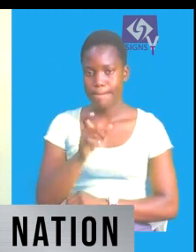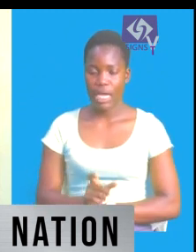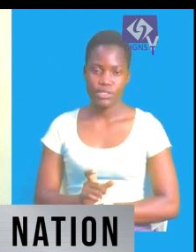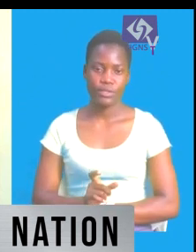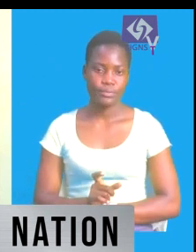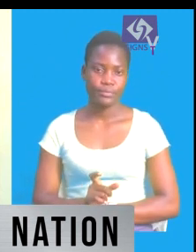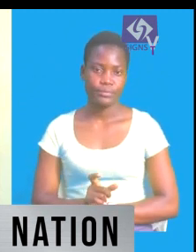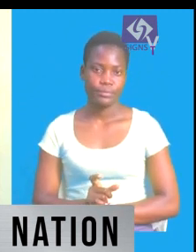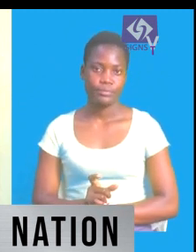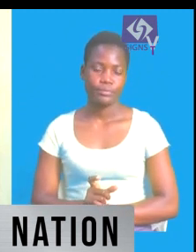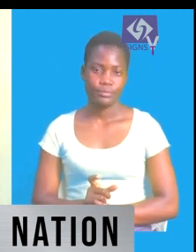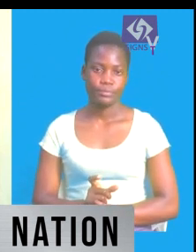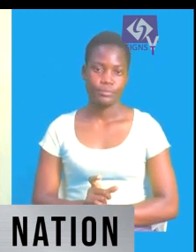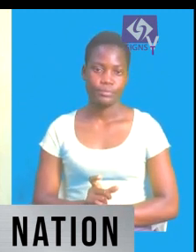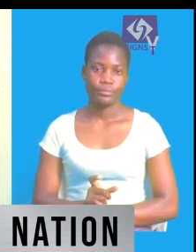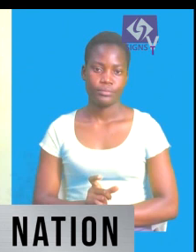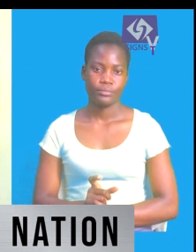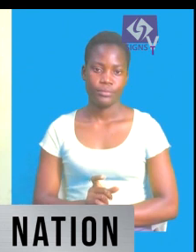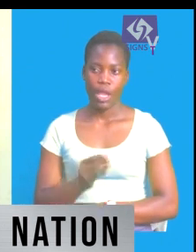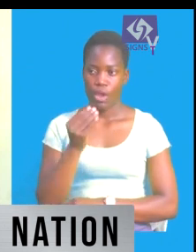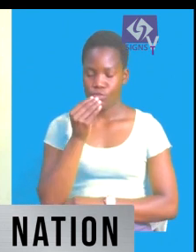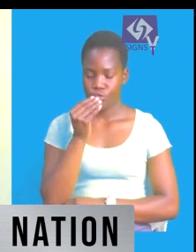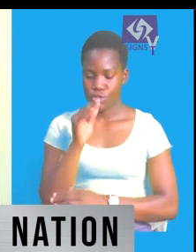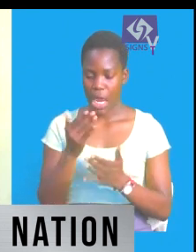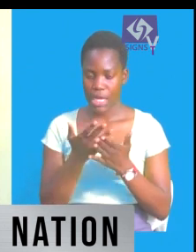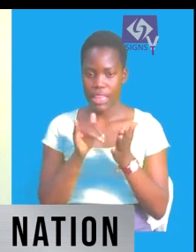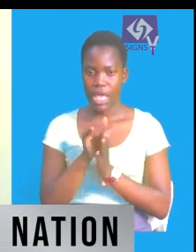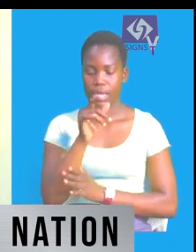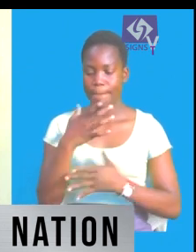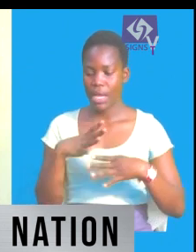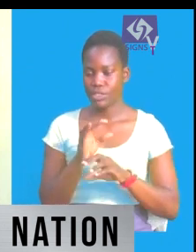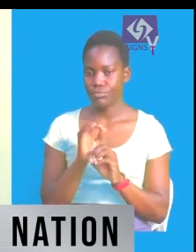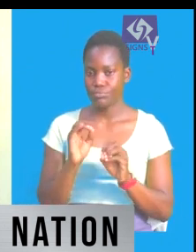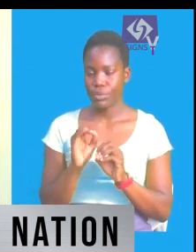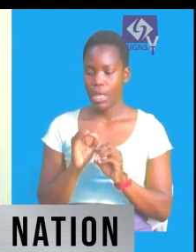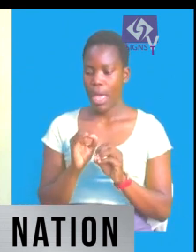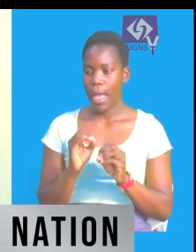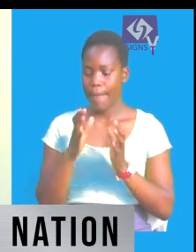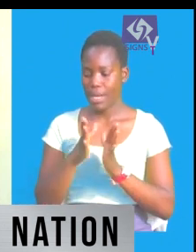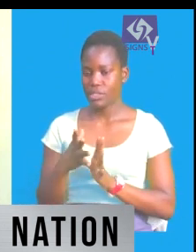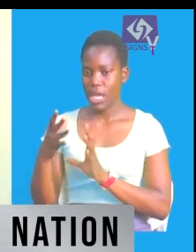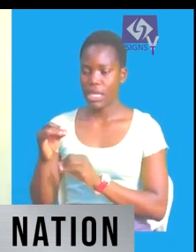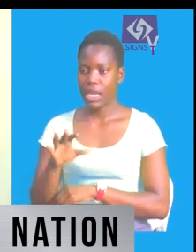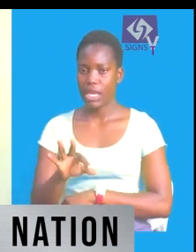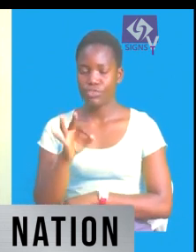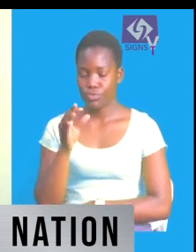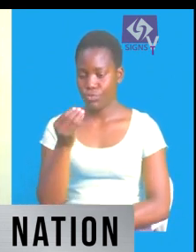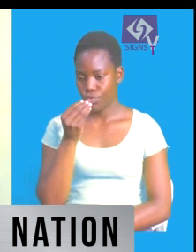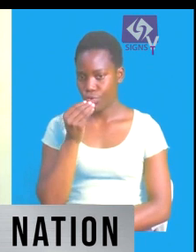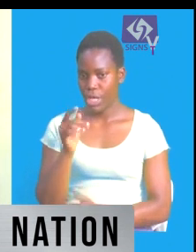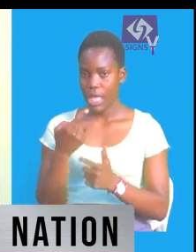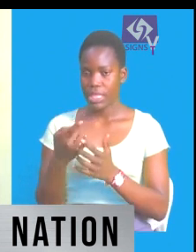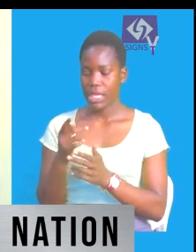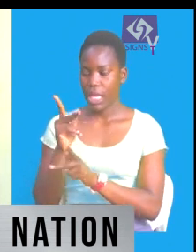Mm-hmm. the food doesn't reach that person. Maybe Okay. somebody anaenda anachukua hiyo chakula